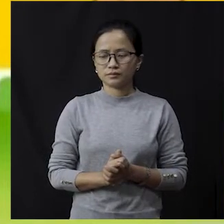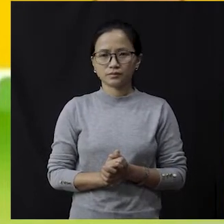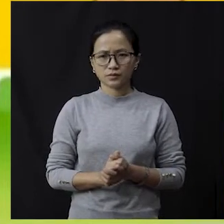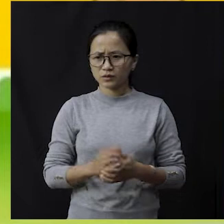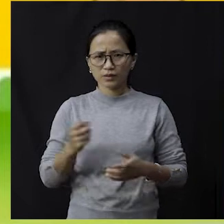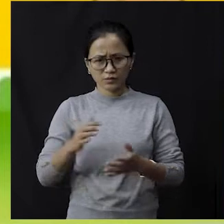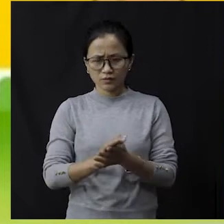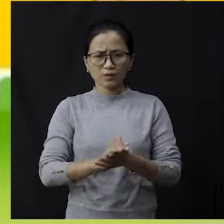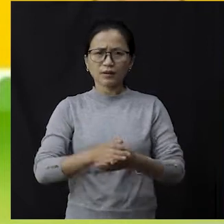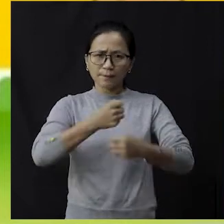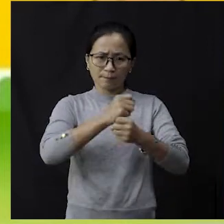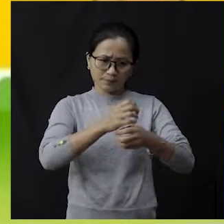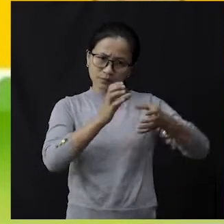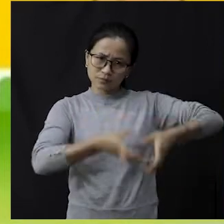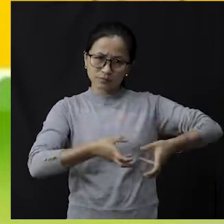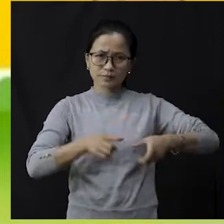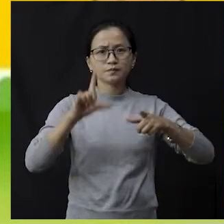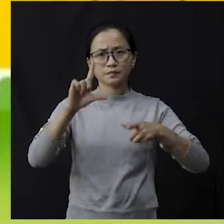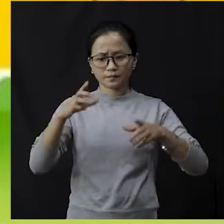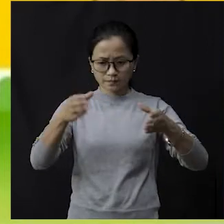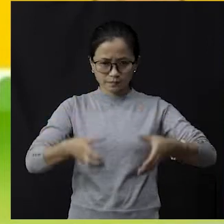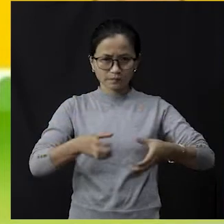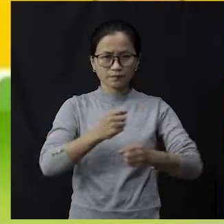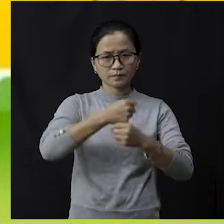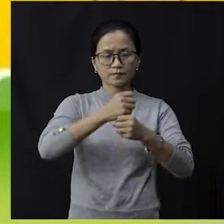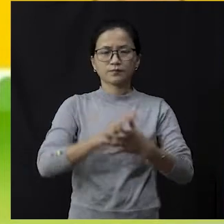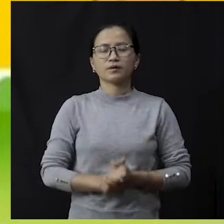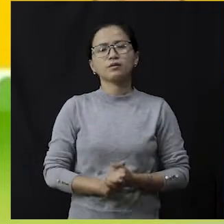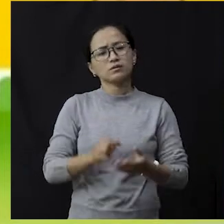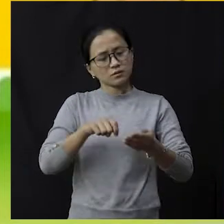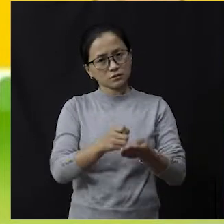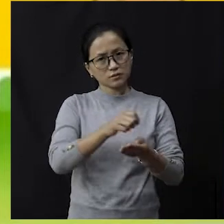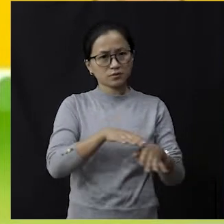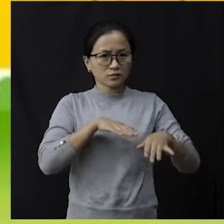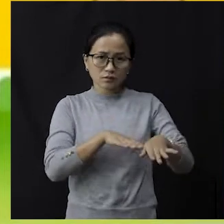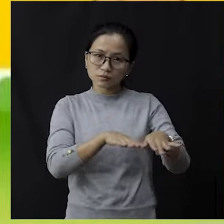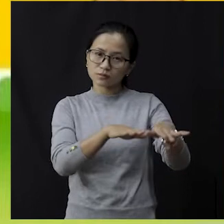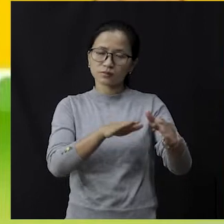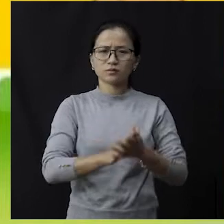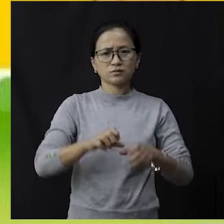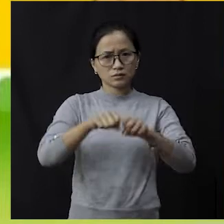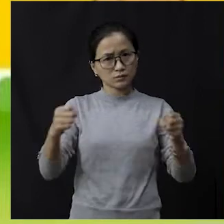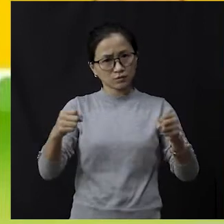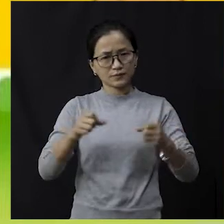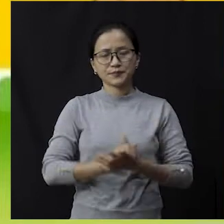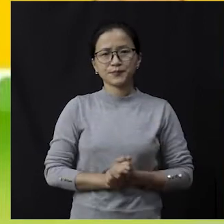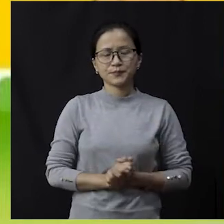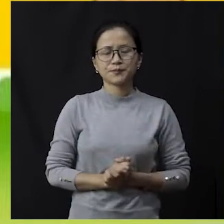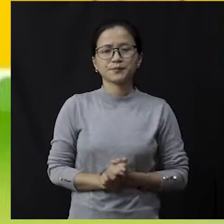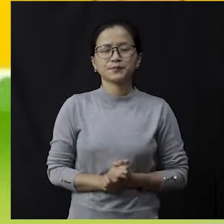you mend your shoes if it is torn? Or can you stitch your clothes if it is torn?